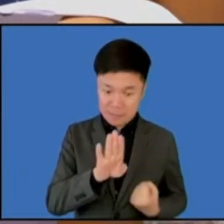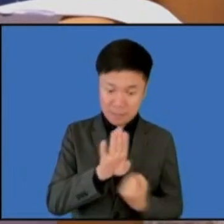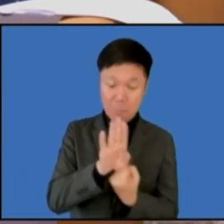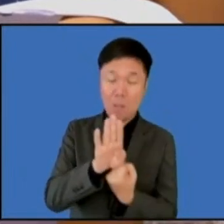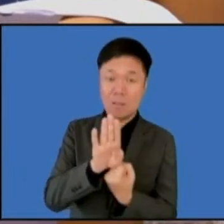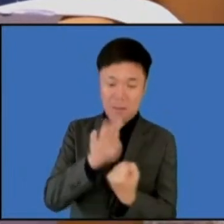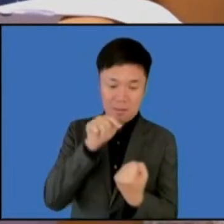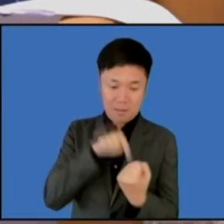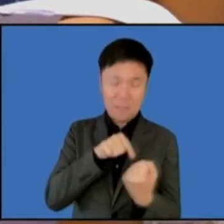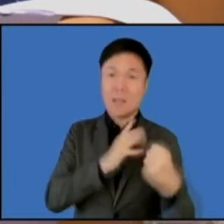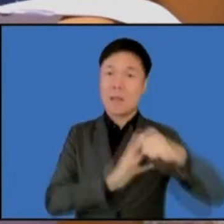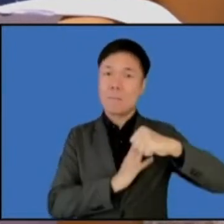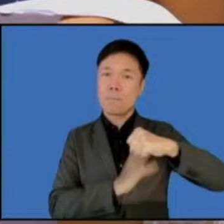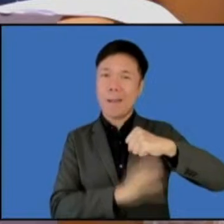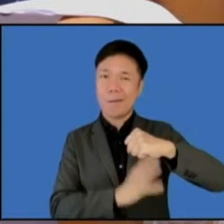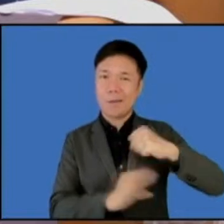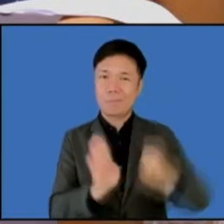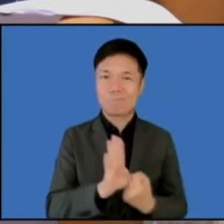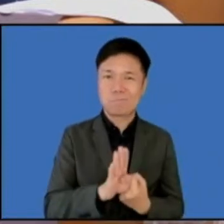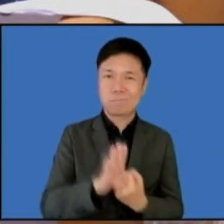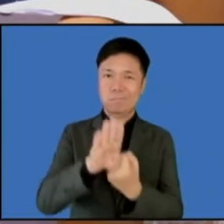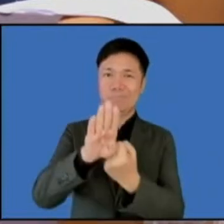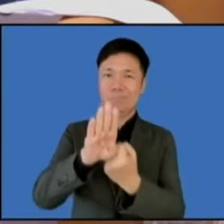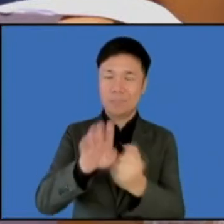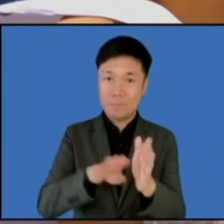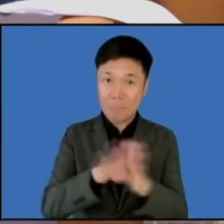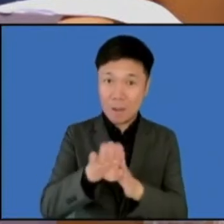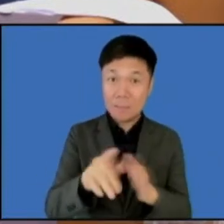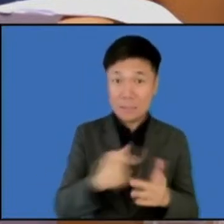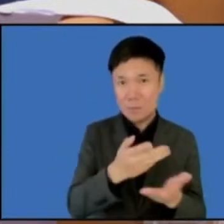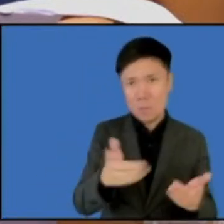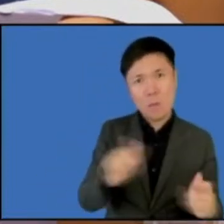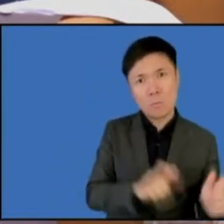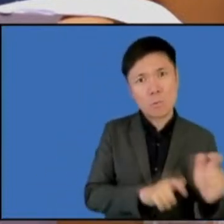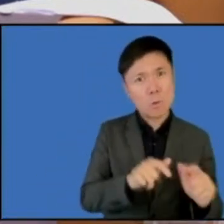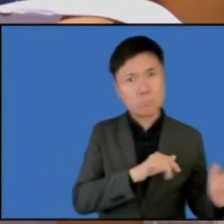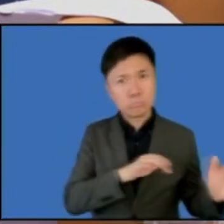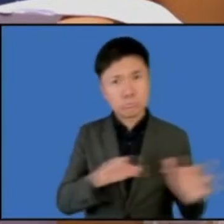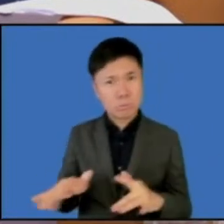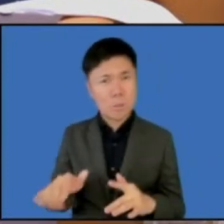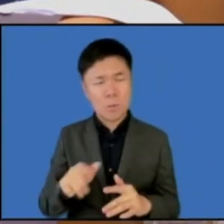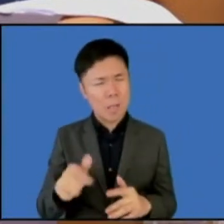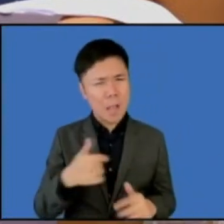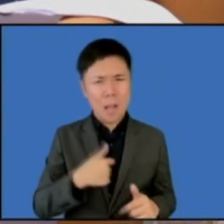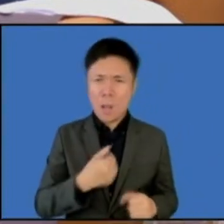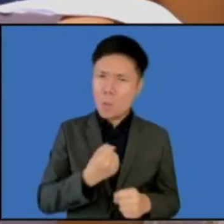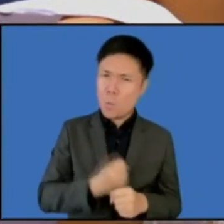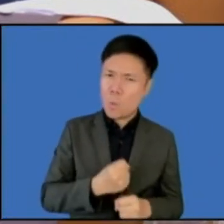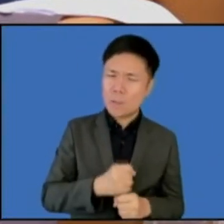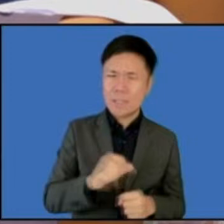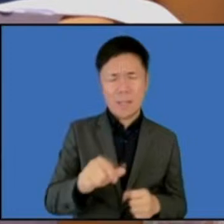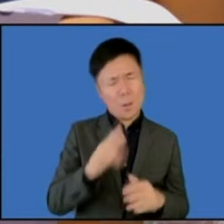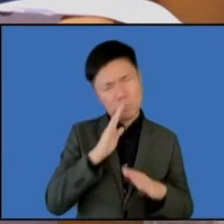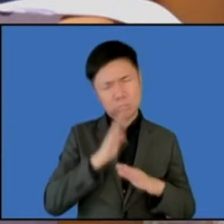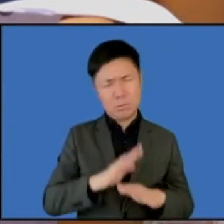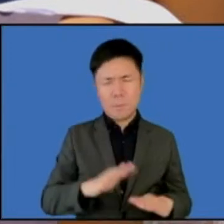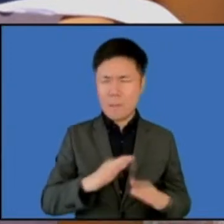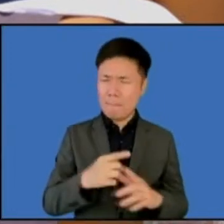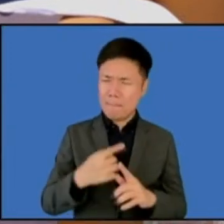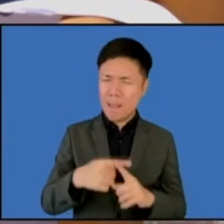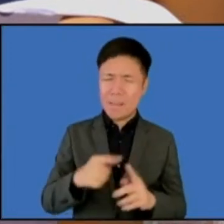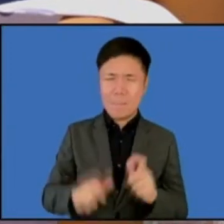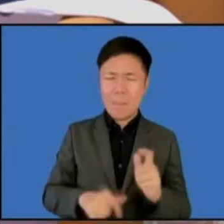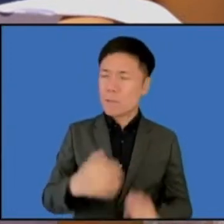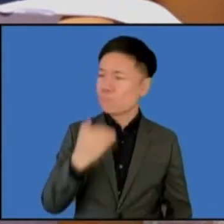As the migrants live and work in your countries, it is to your benefit to create conditions where they can do so in peace and dignity.